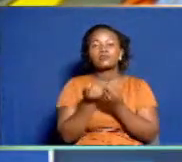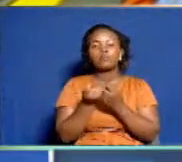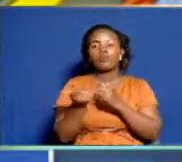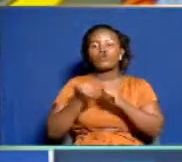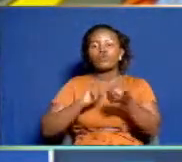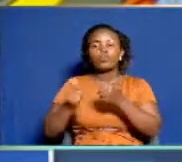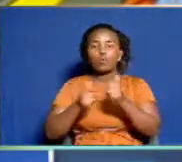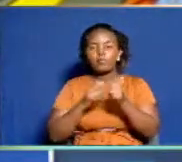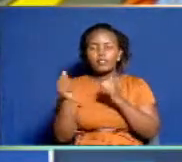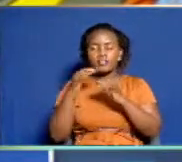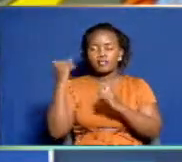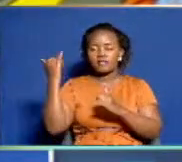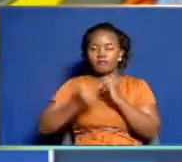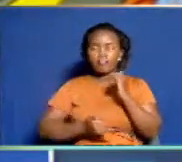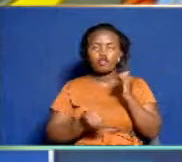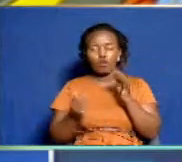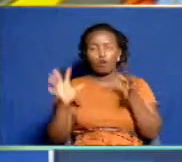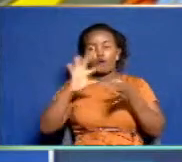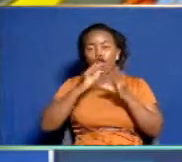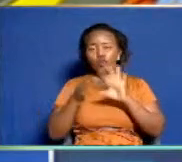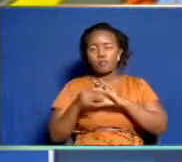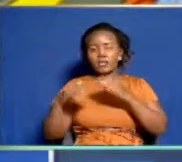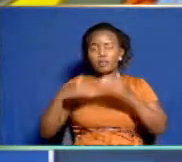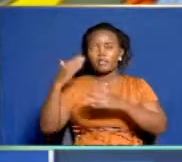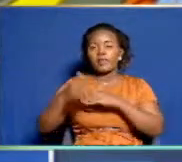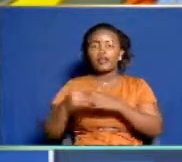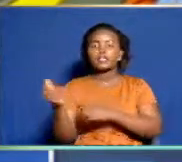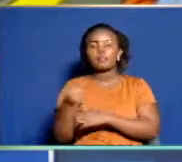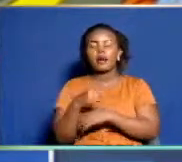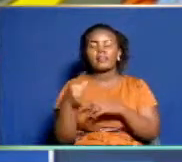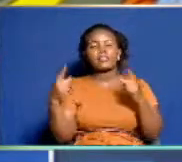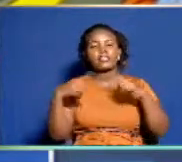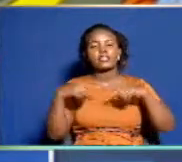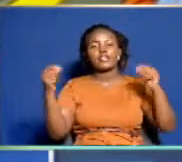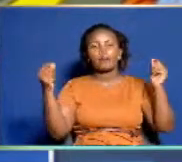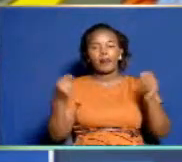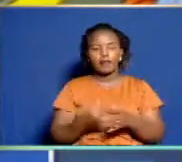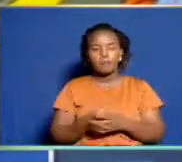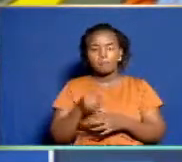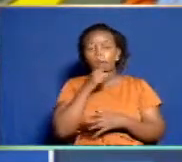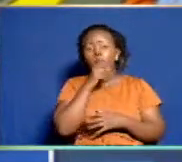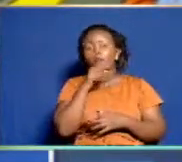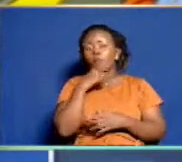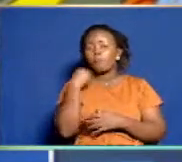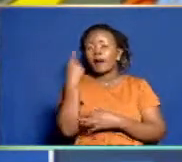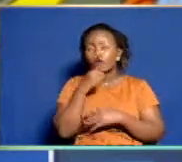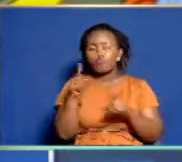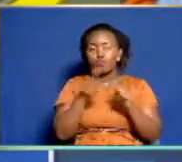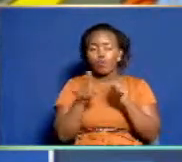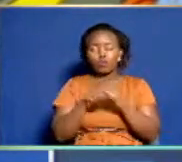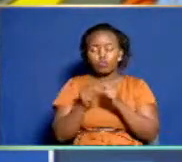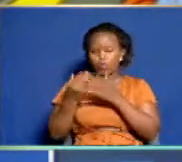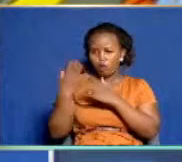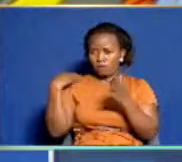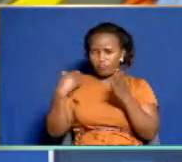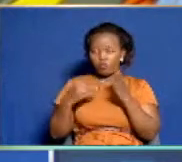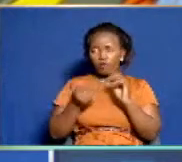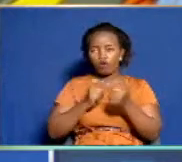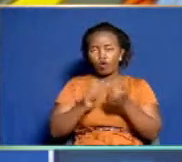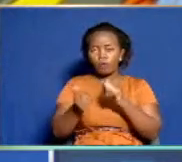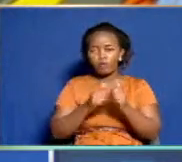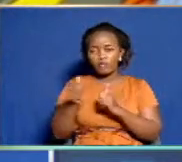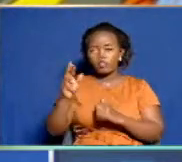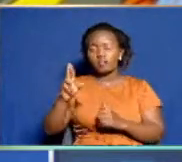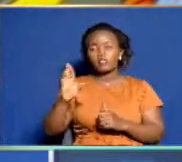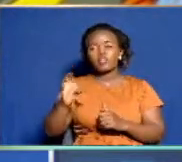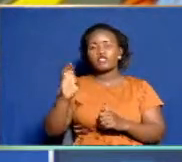in his final Olympics next month in Tokyo. Nyang, who also competed in the Rio Olympics 5 years ago, has